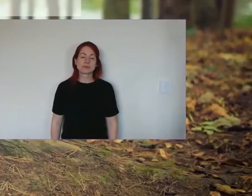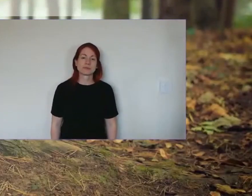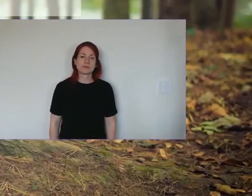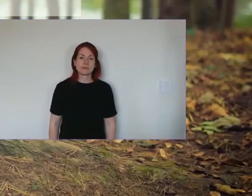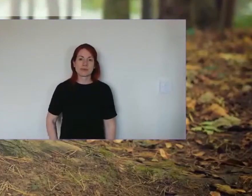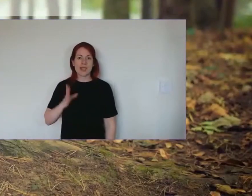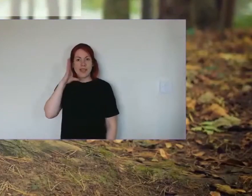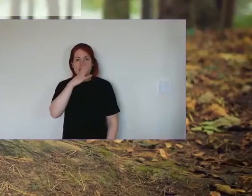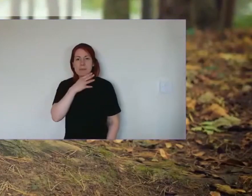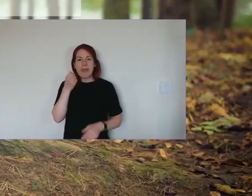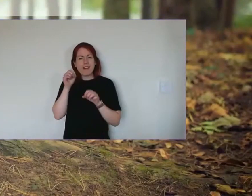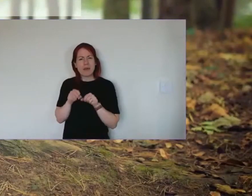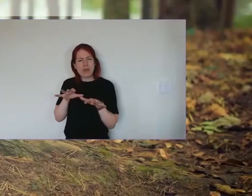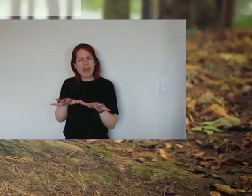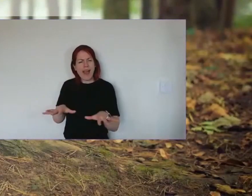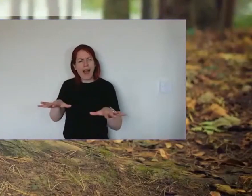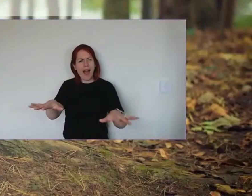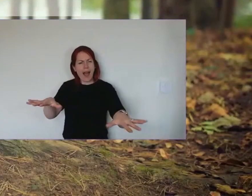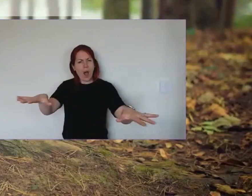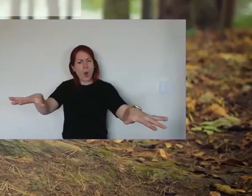down, Spirit, break out.